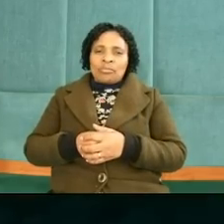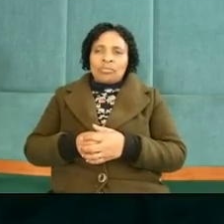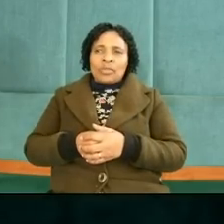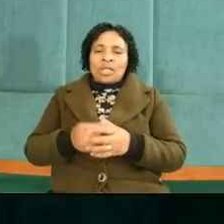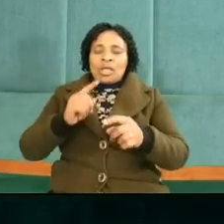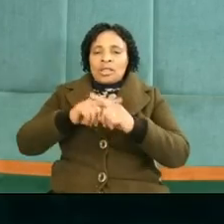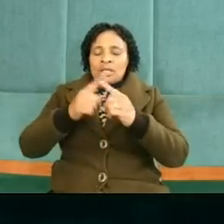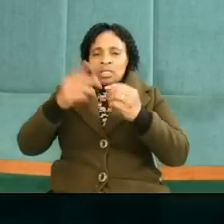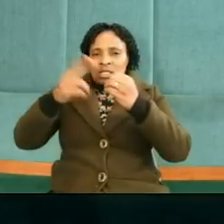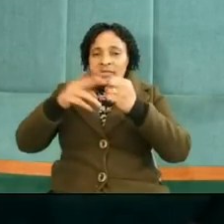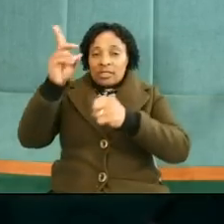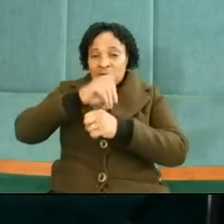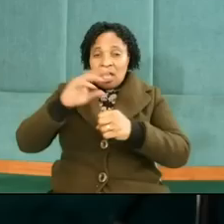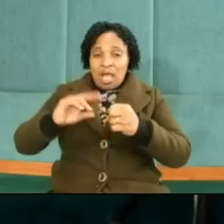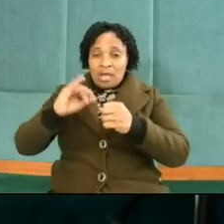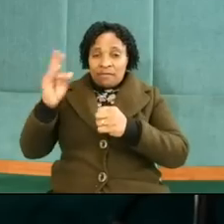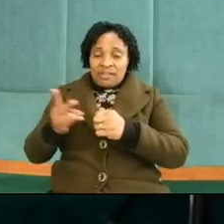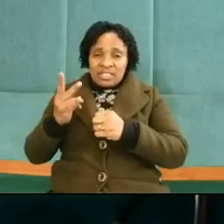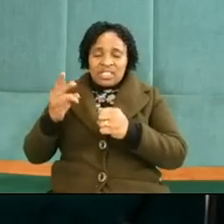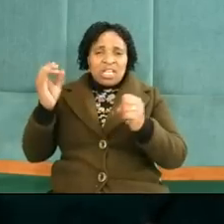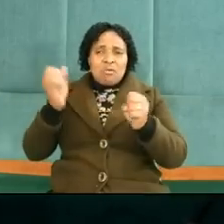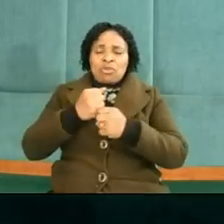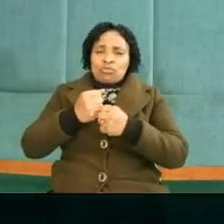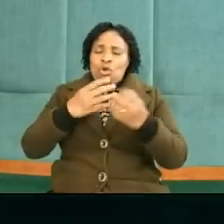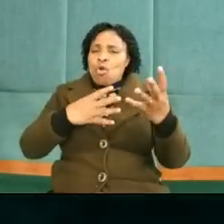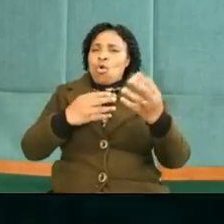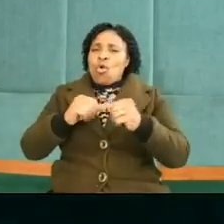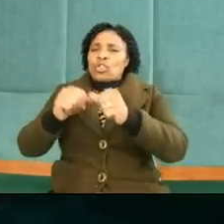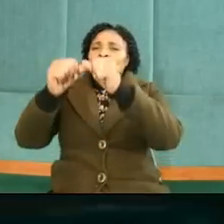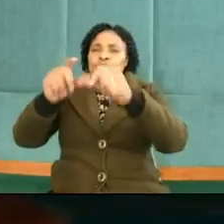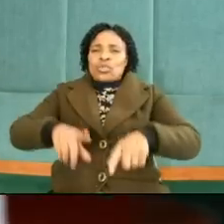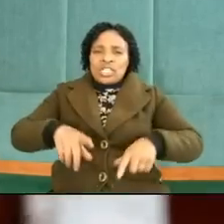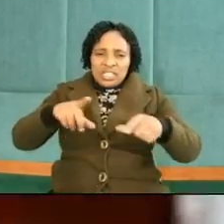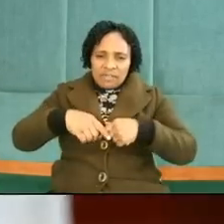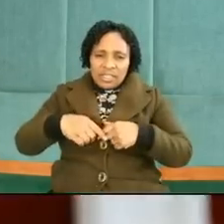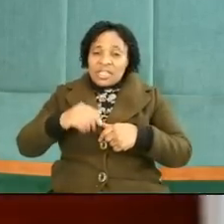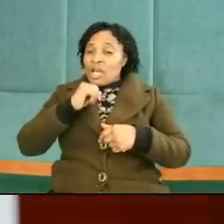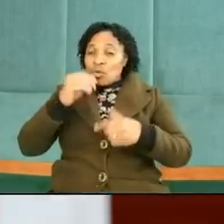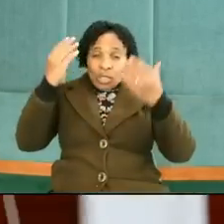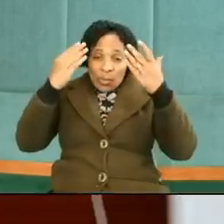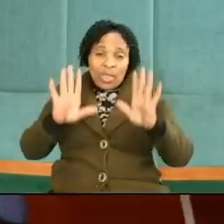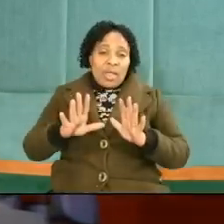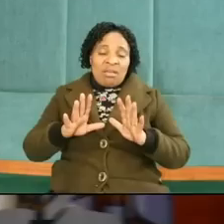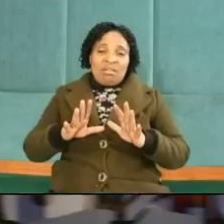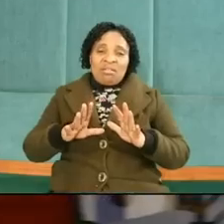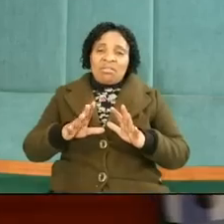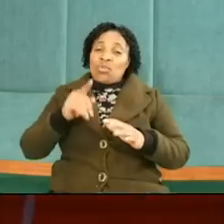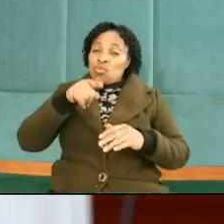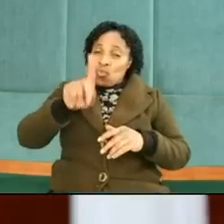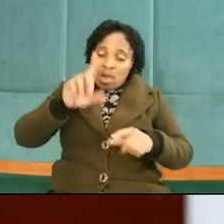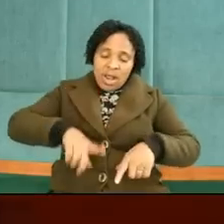And Seventh-day Adventists cannot go on living as if they are not aware. Your